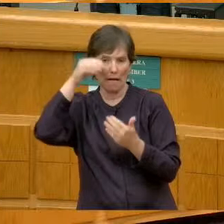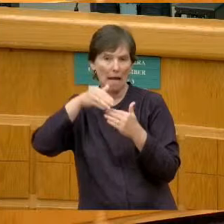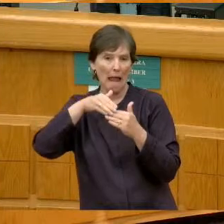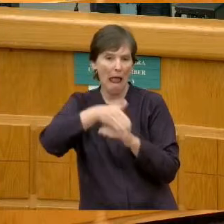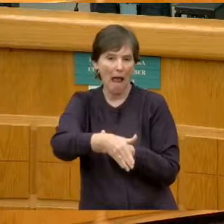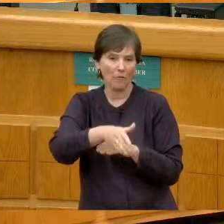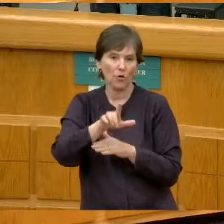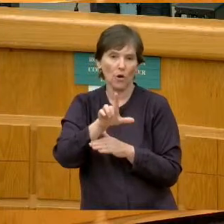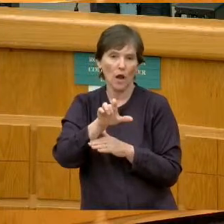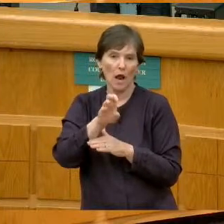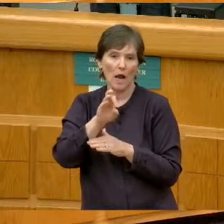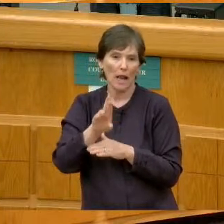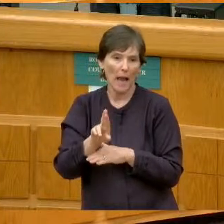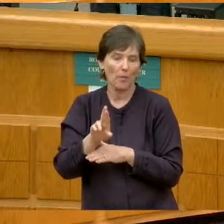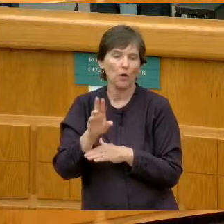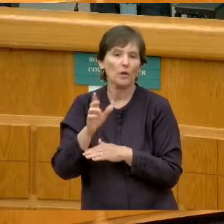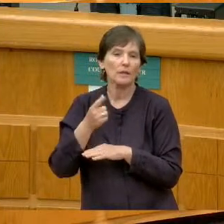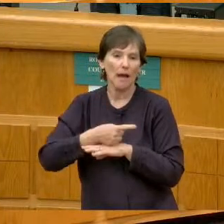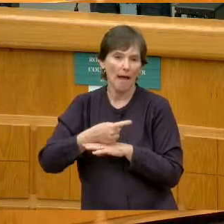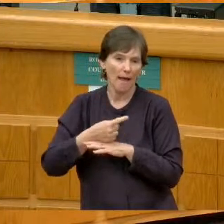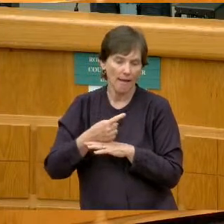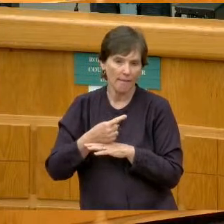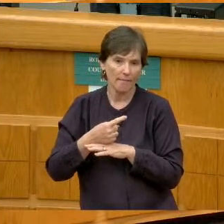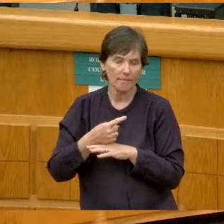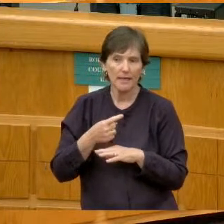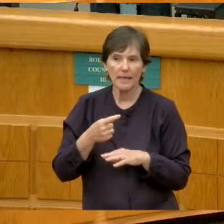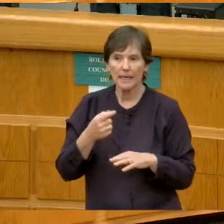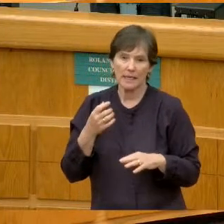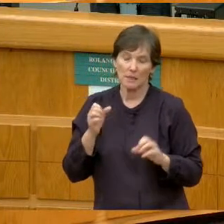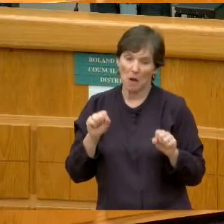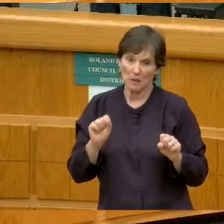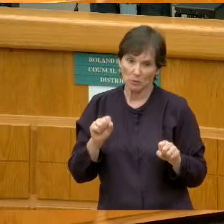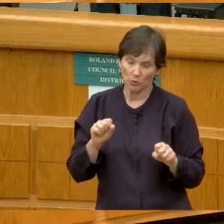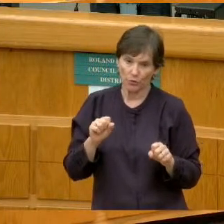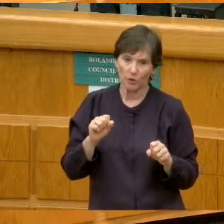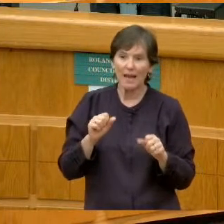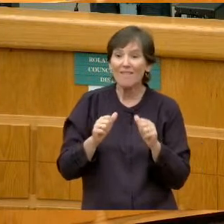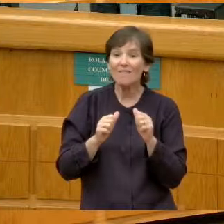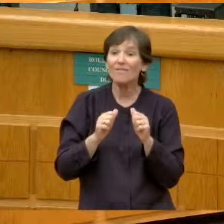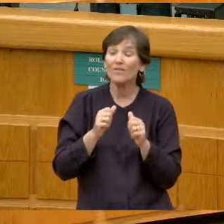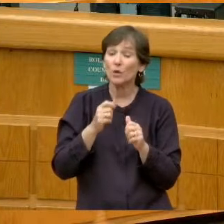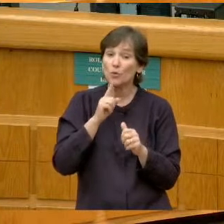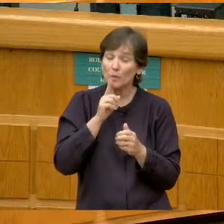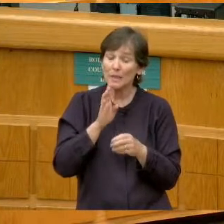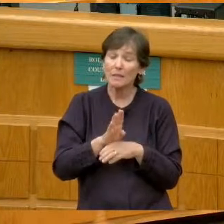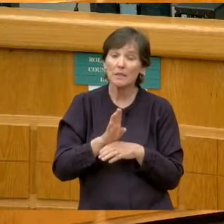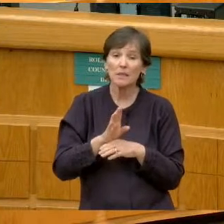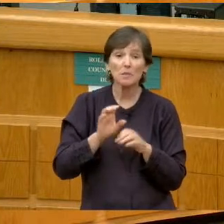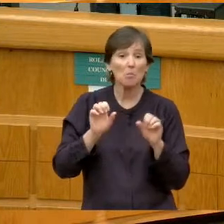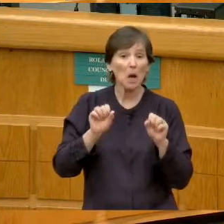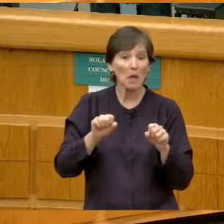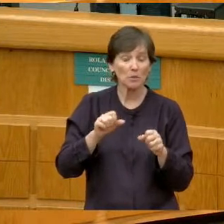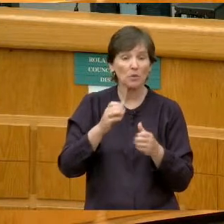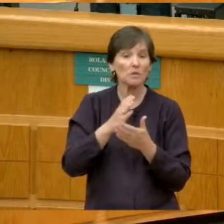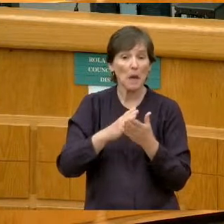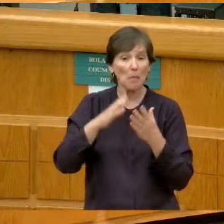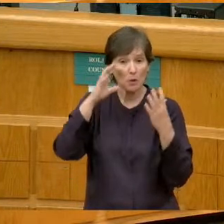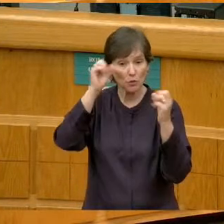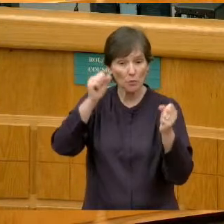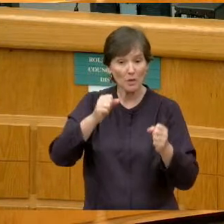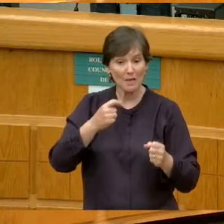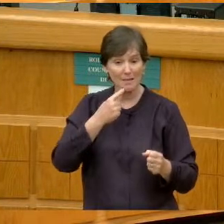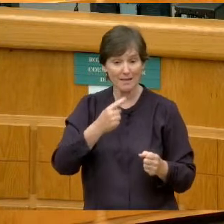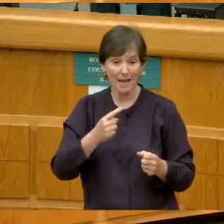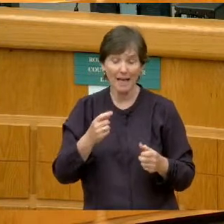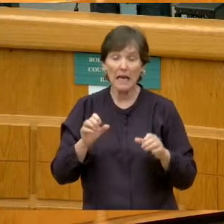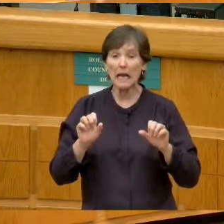fact, some of the superintendents said that it's conceivable it could go all the way to December, just based on the evidence that